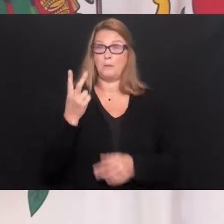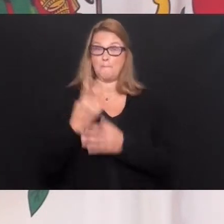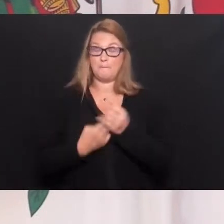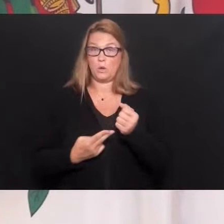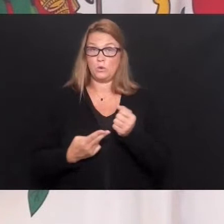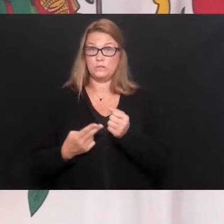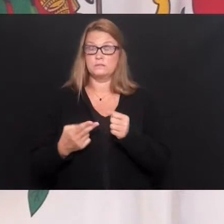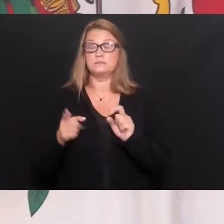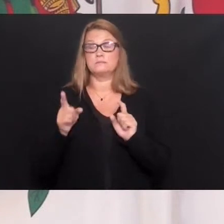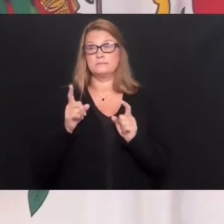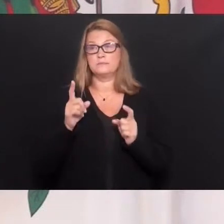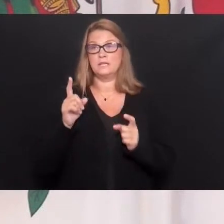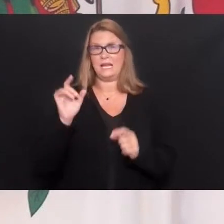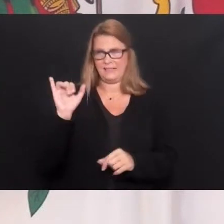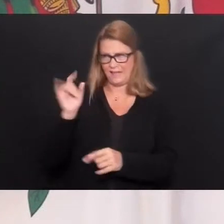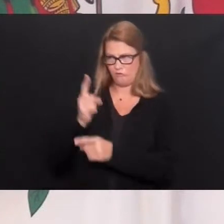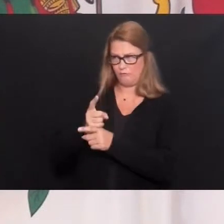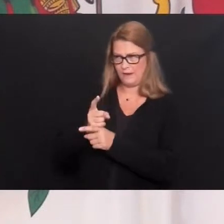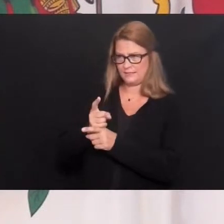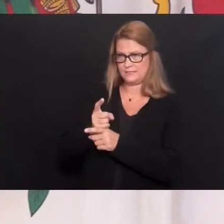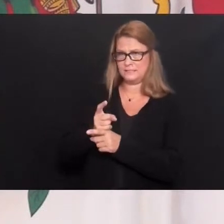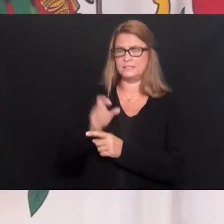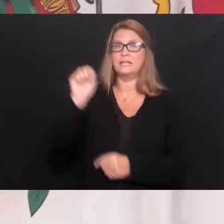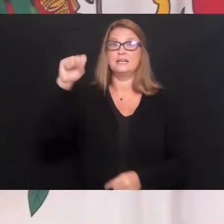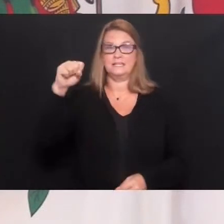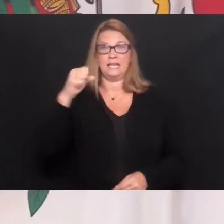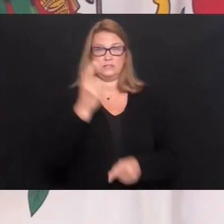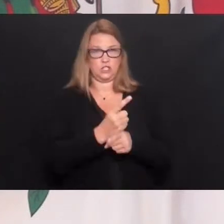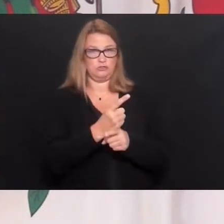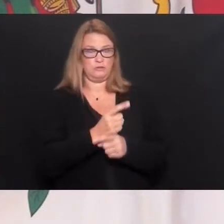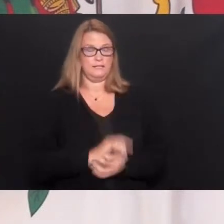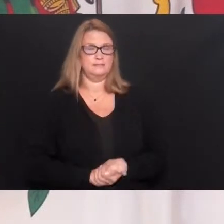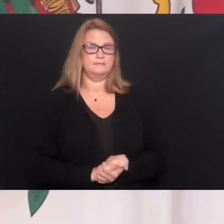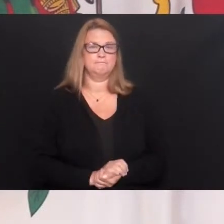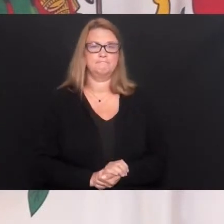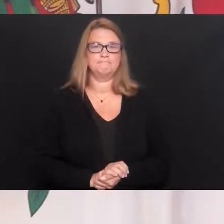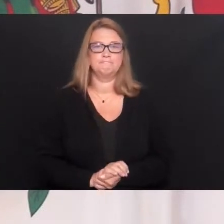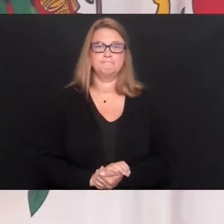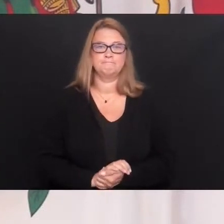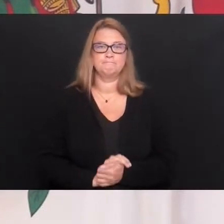You know, is that correct? Okay.